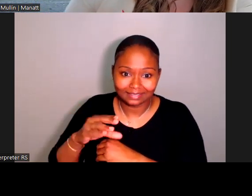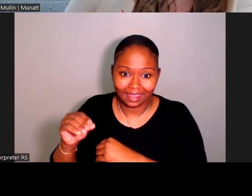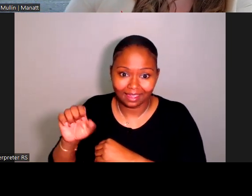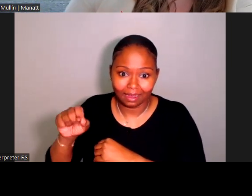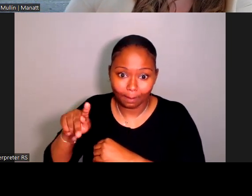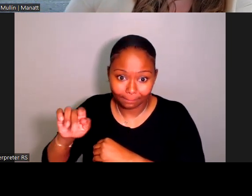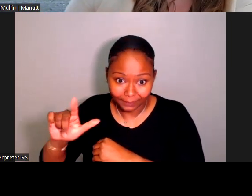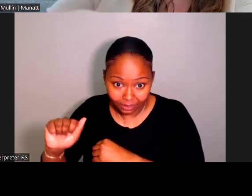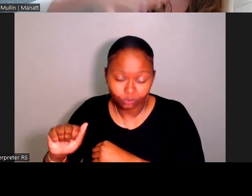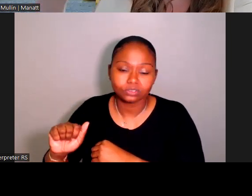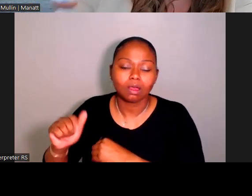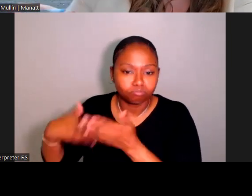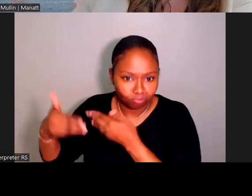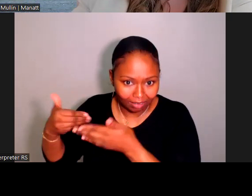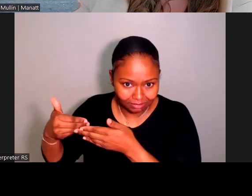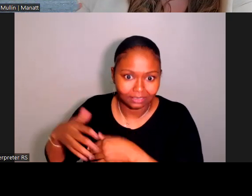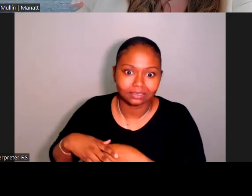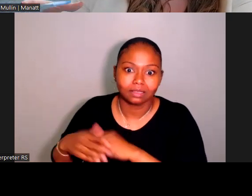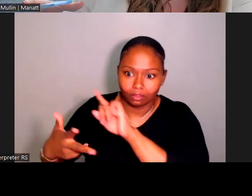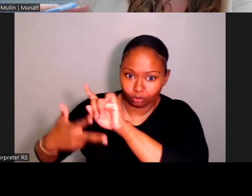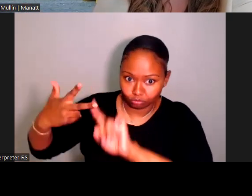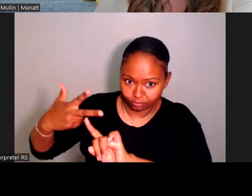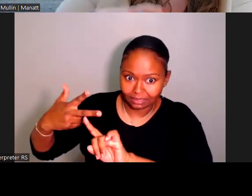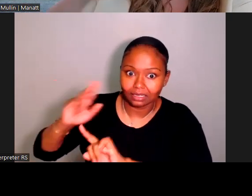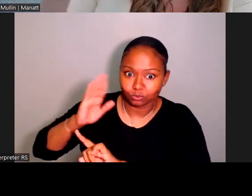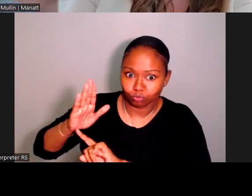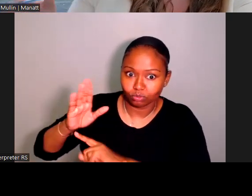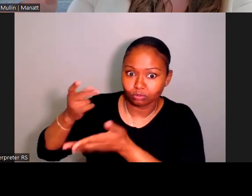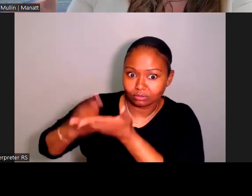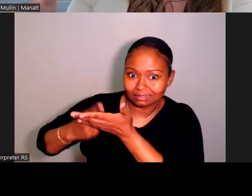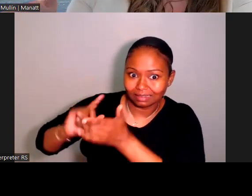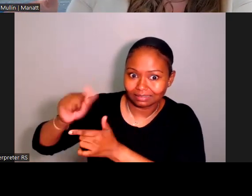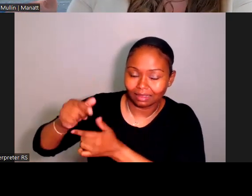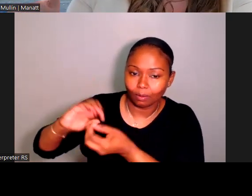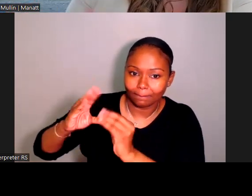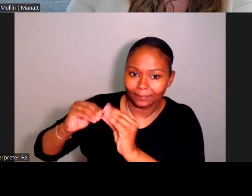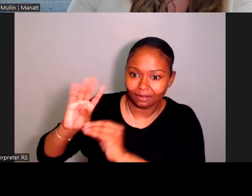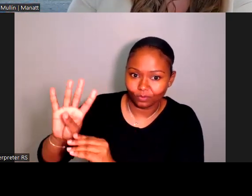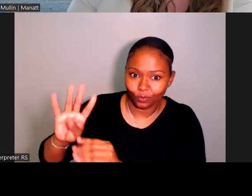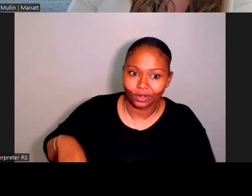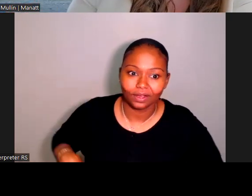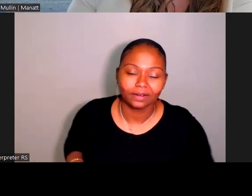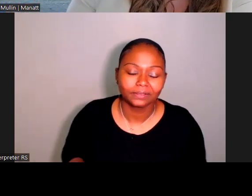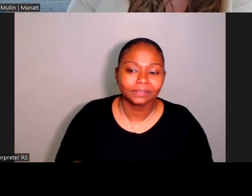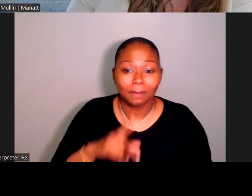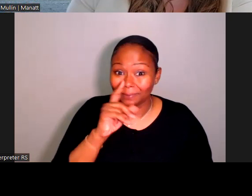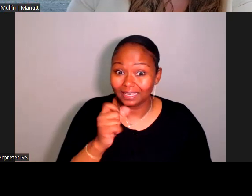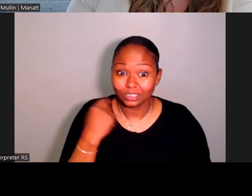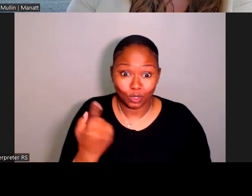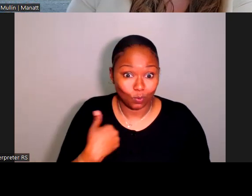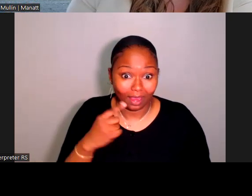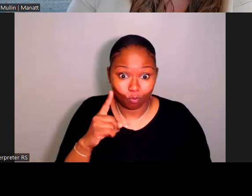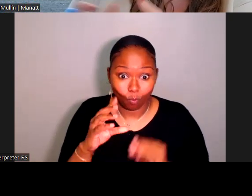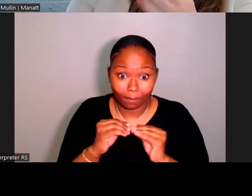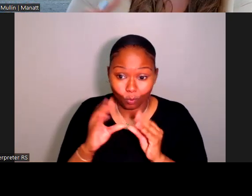to provide some offline feedback on that. We're going to talk about that more in a moment, because since we only have one more meeting of this group, we are going to ask for